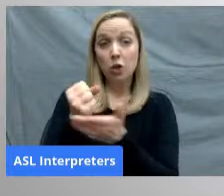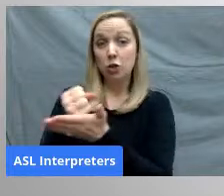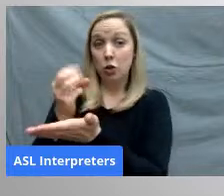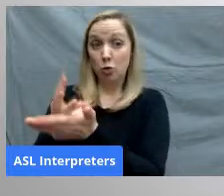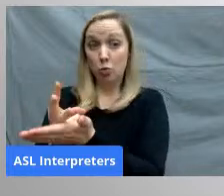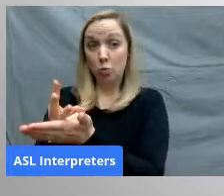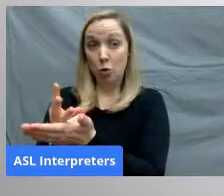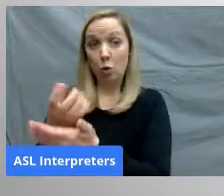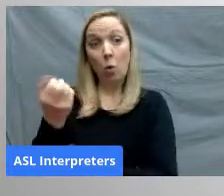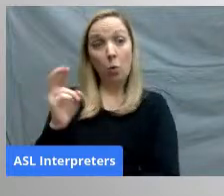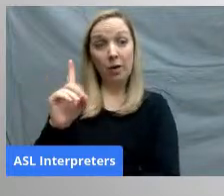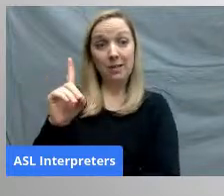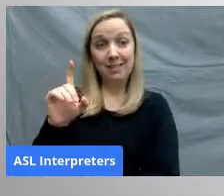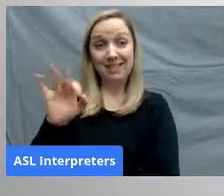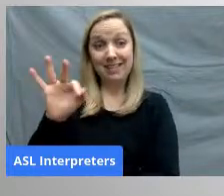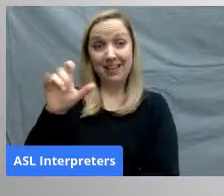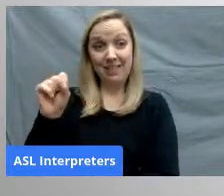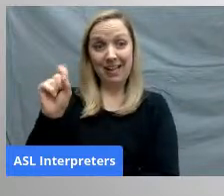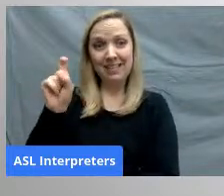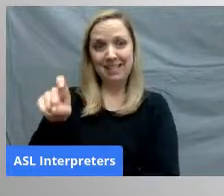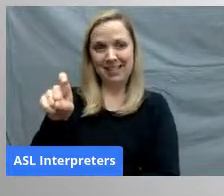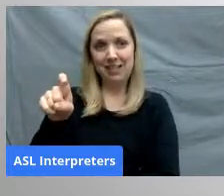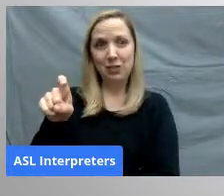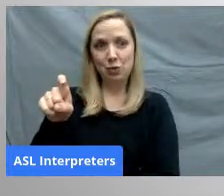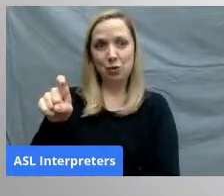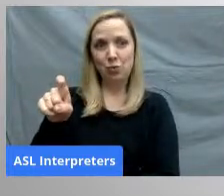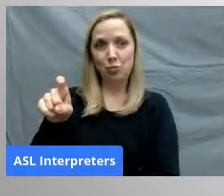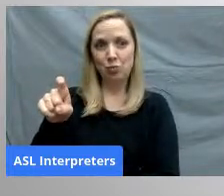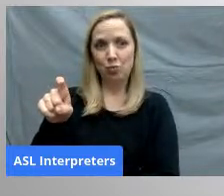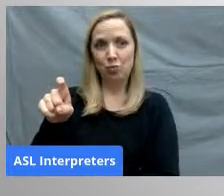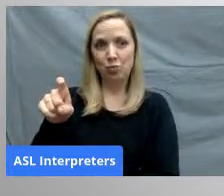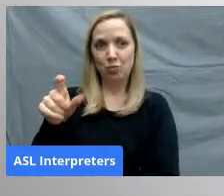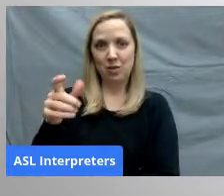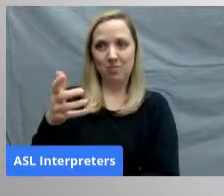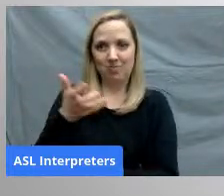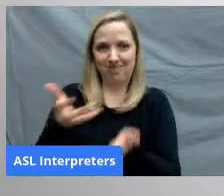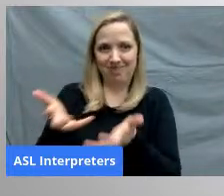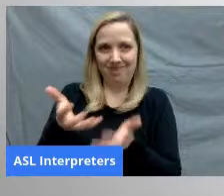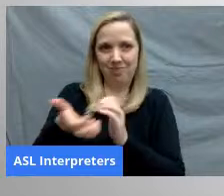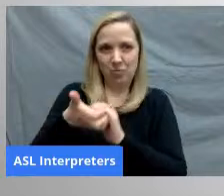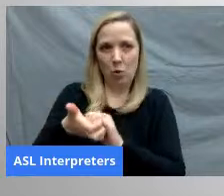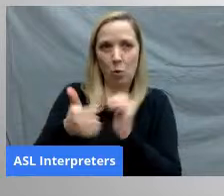fear of retribution, we need to cooperate with that, and we're actually required to by CAPTA.